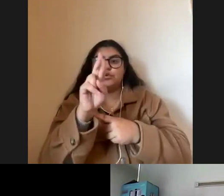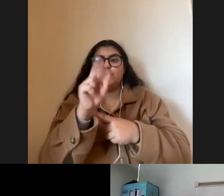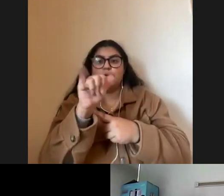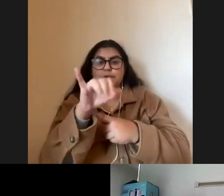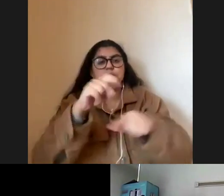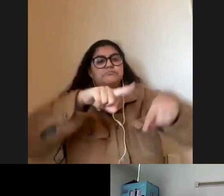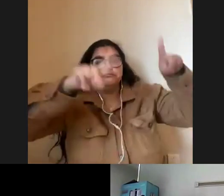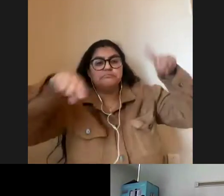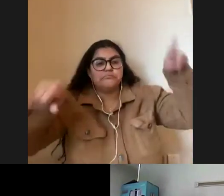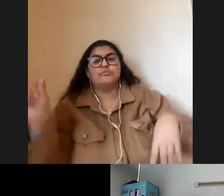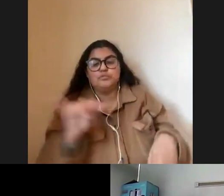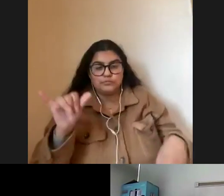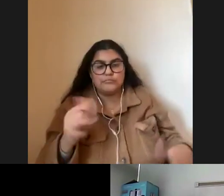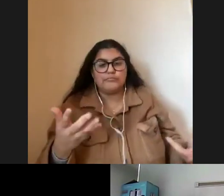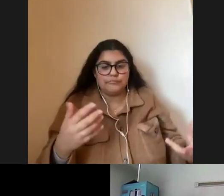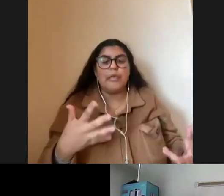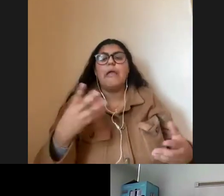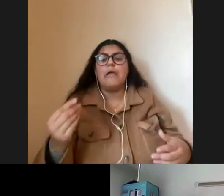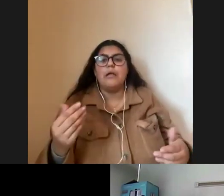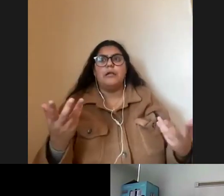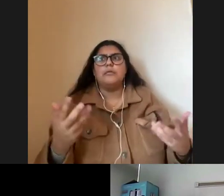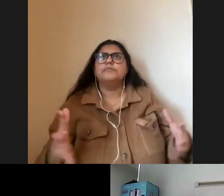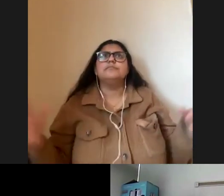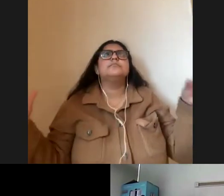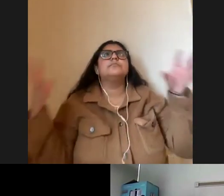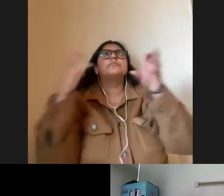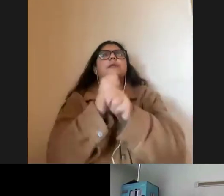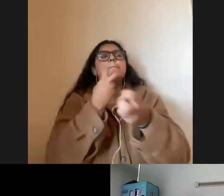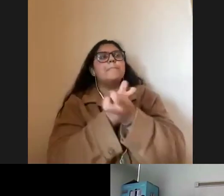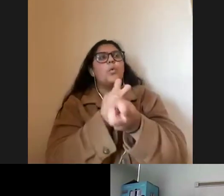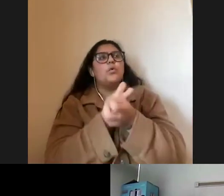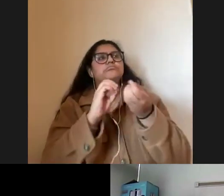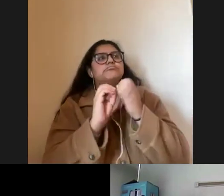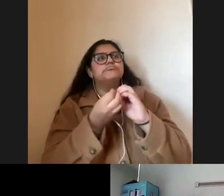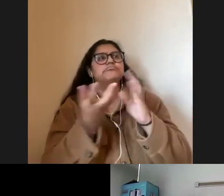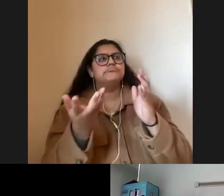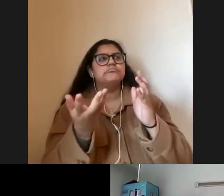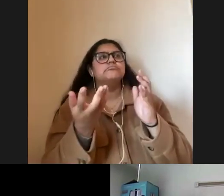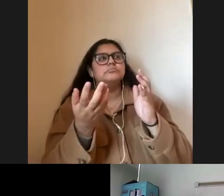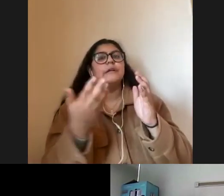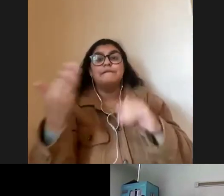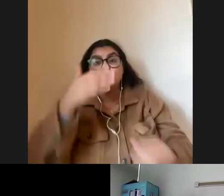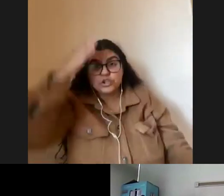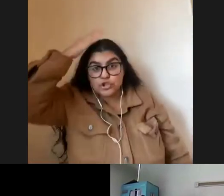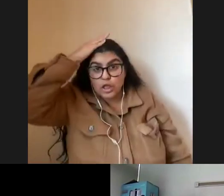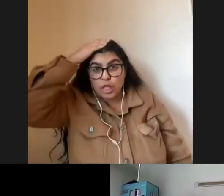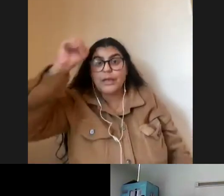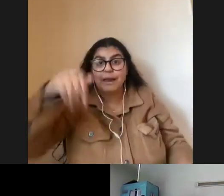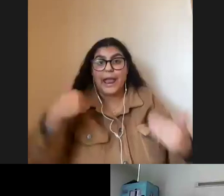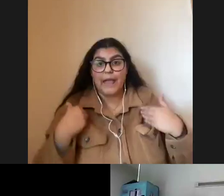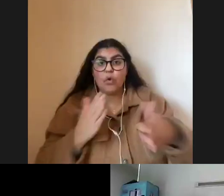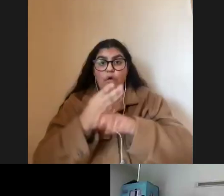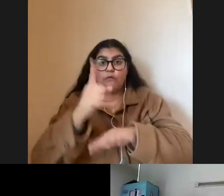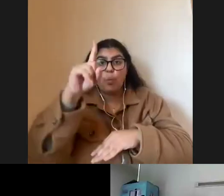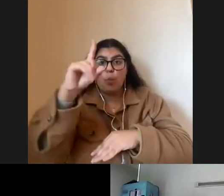too. And in terms of the overall number of bones, even just the fish skull can have well over 100 bones in it. So